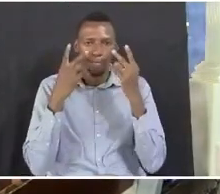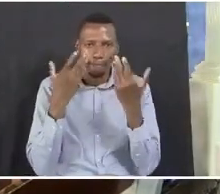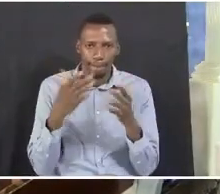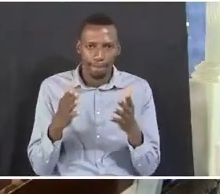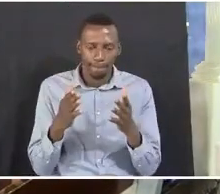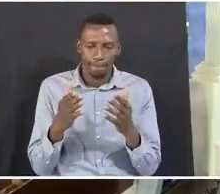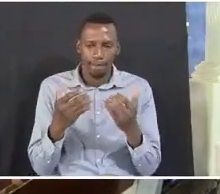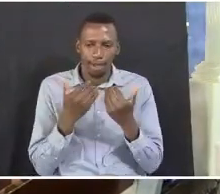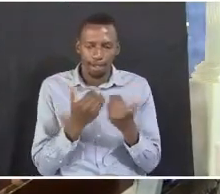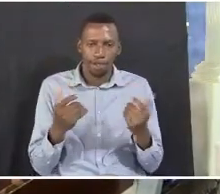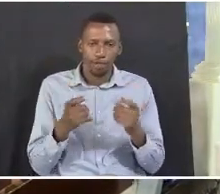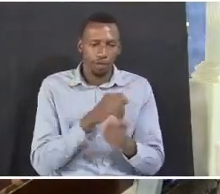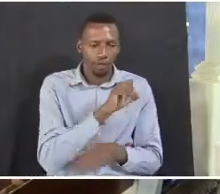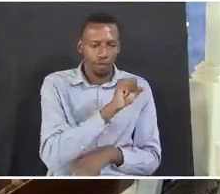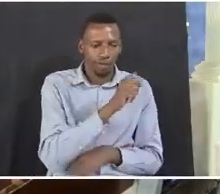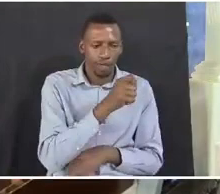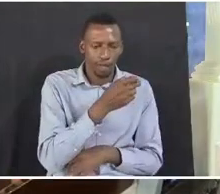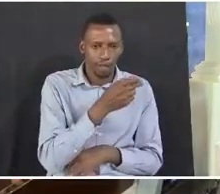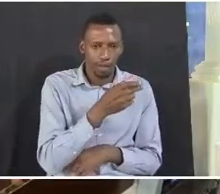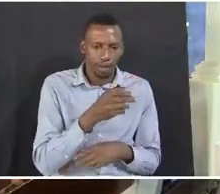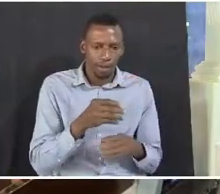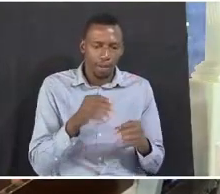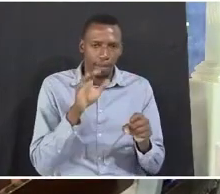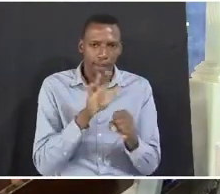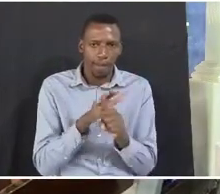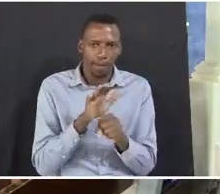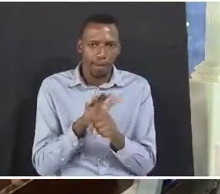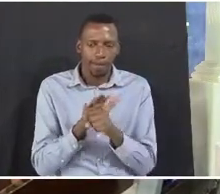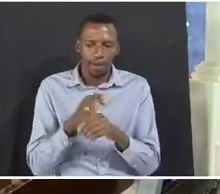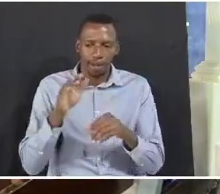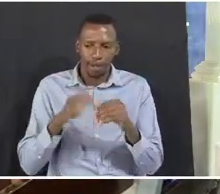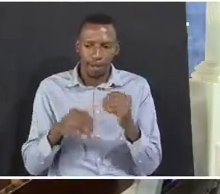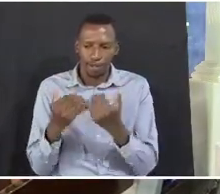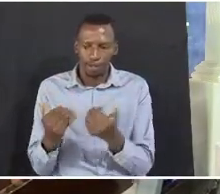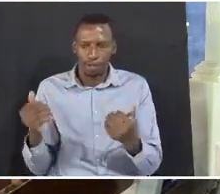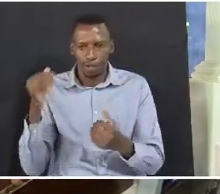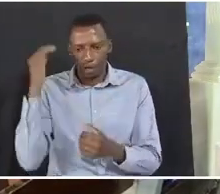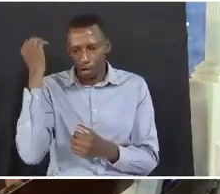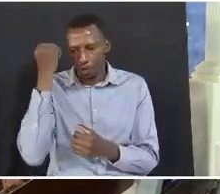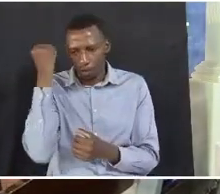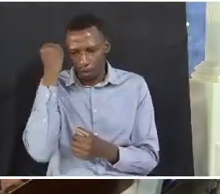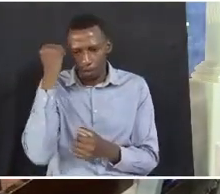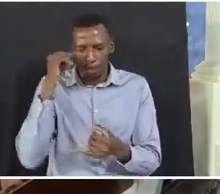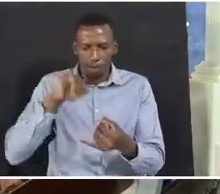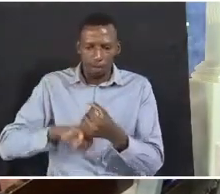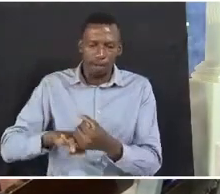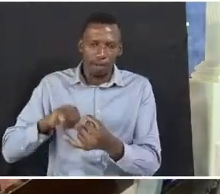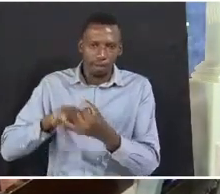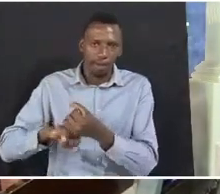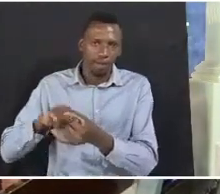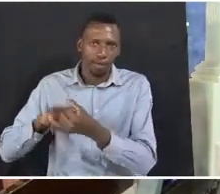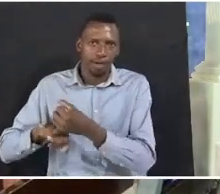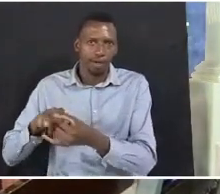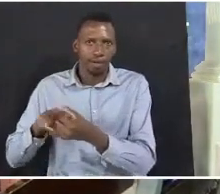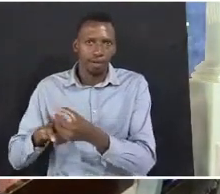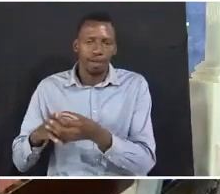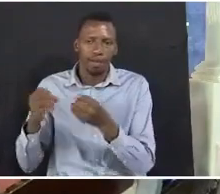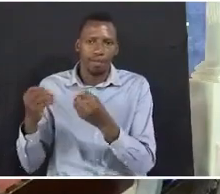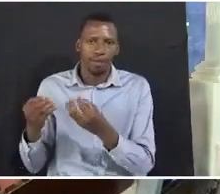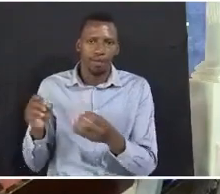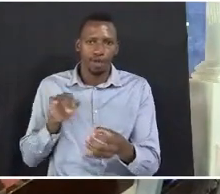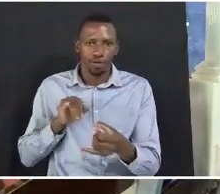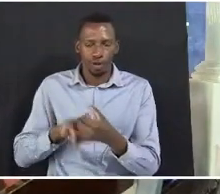descendants of Seth outnumbered the descendants of Cain in marrying plurality of wives.